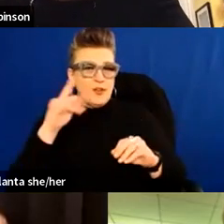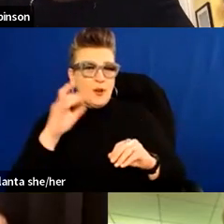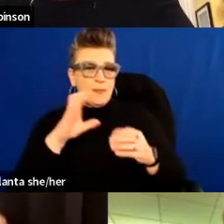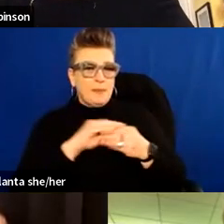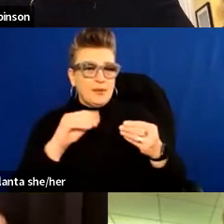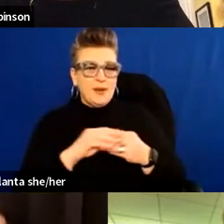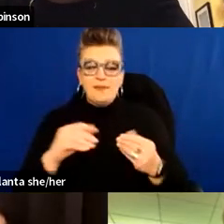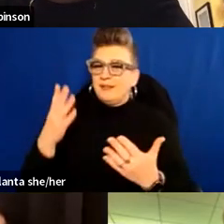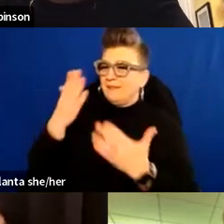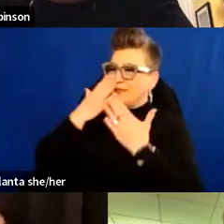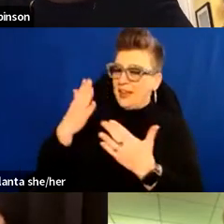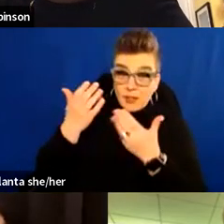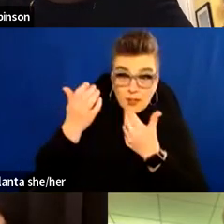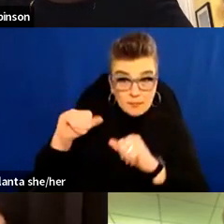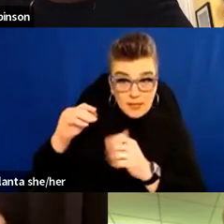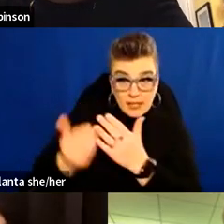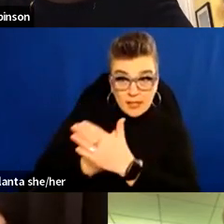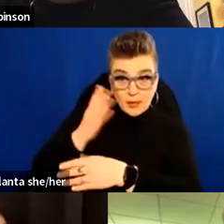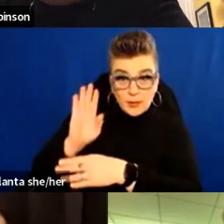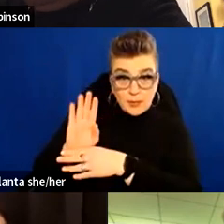you is there any new business